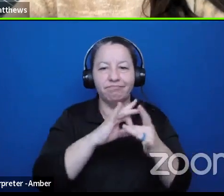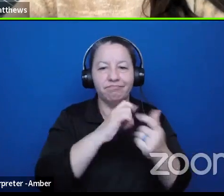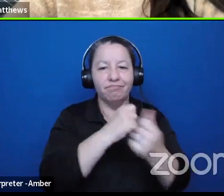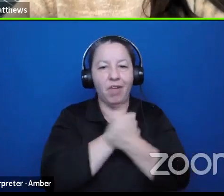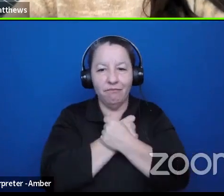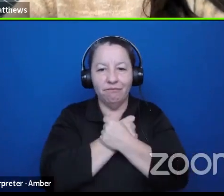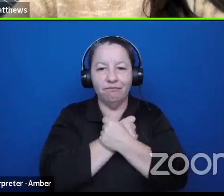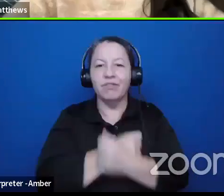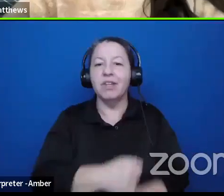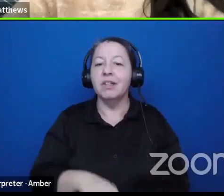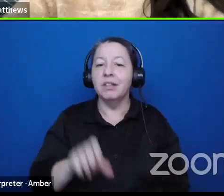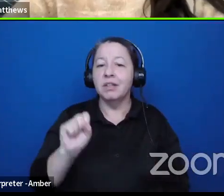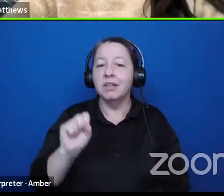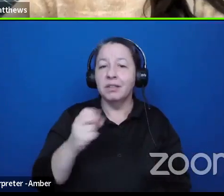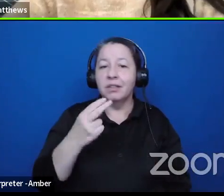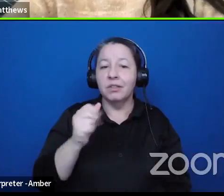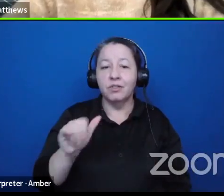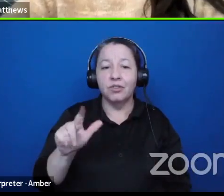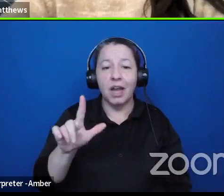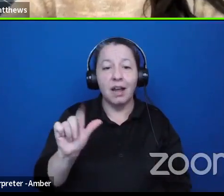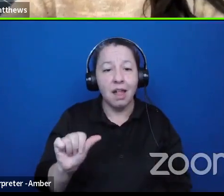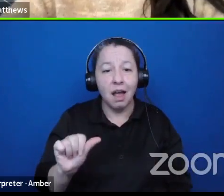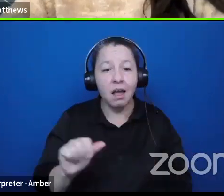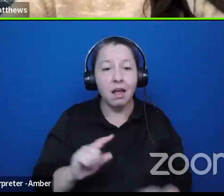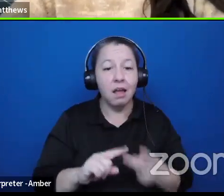Shayla, Rebecca.